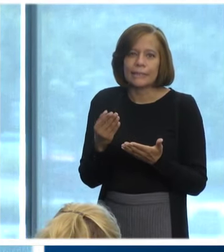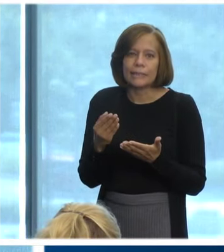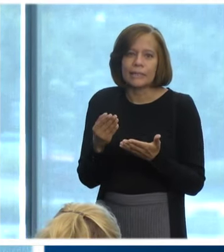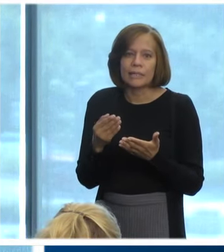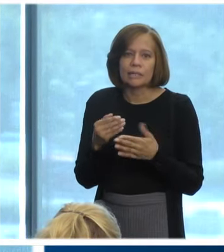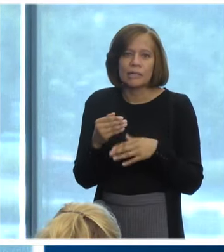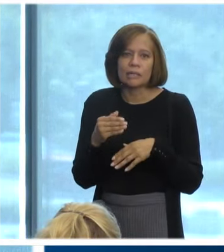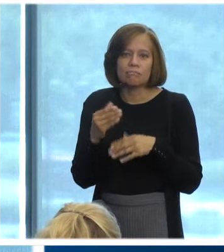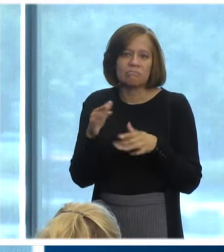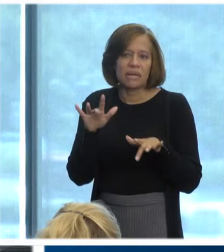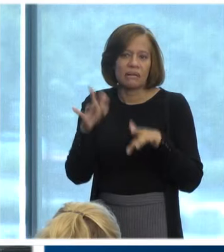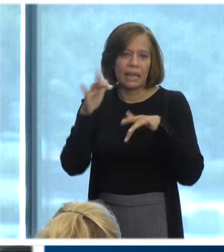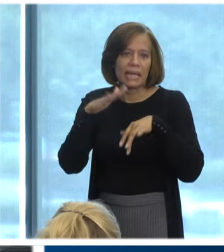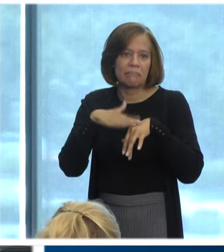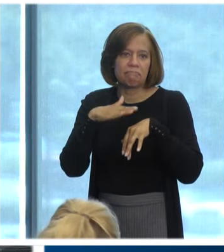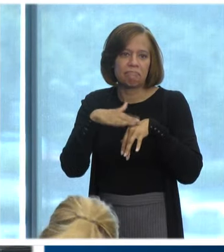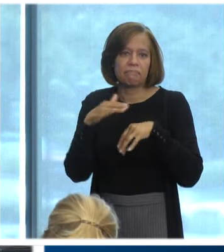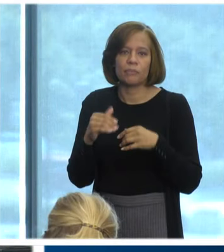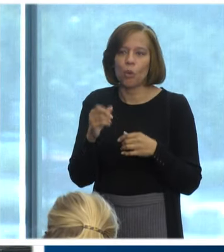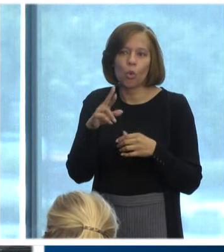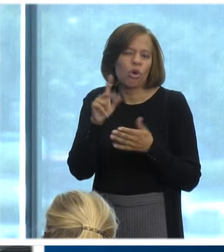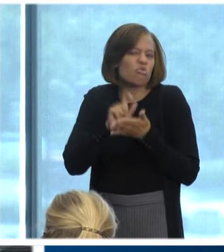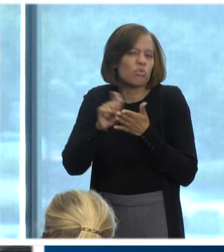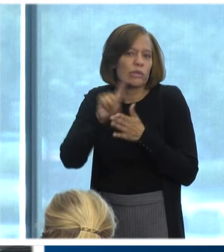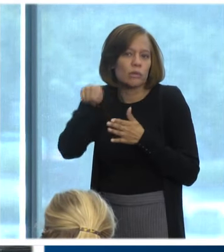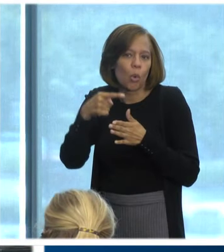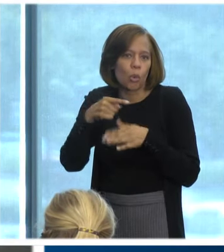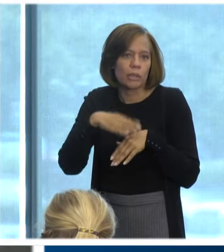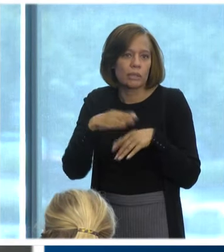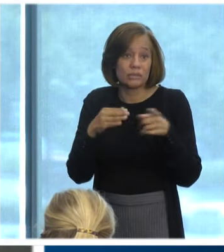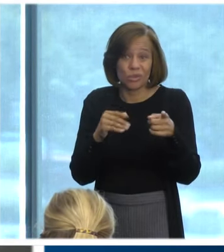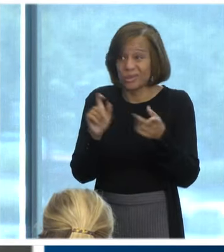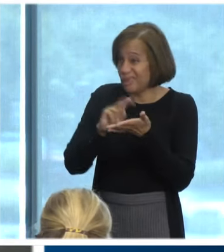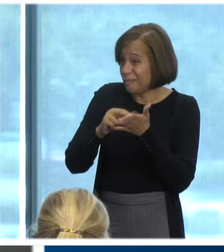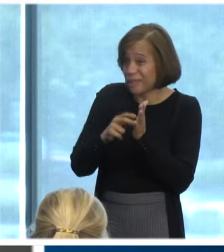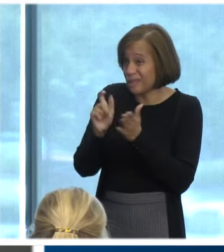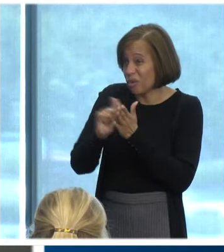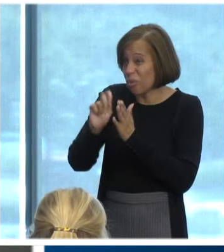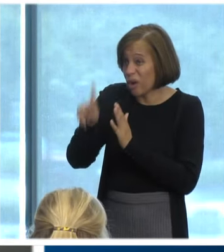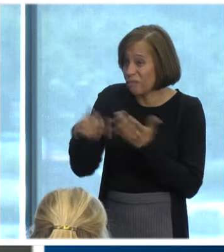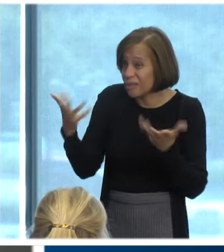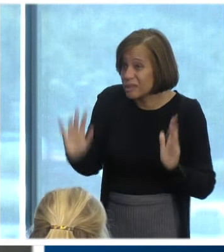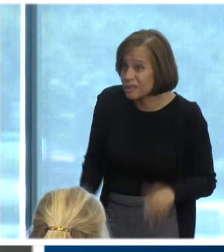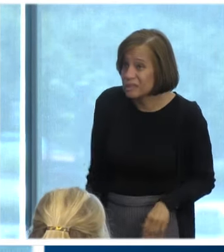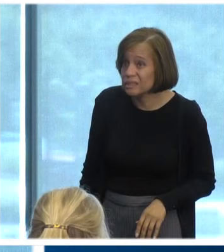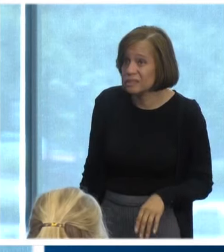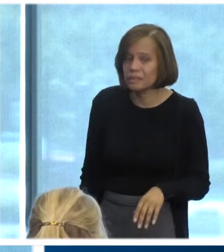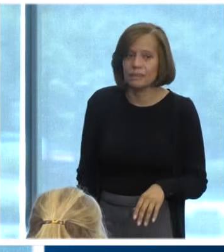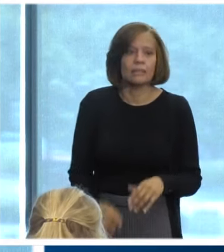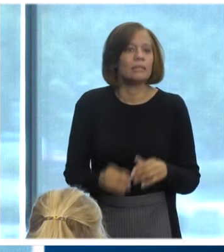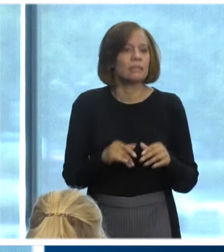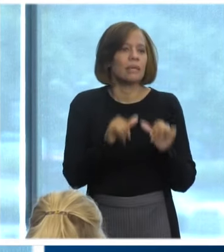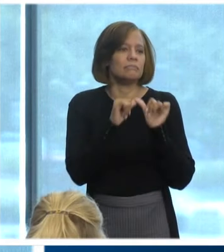reprimand. So what does that entail? Just essentially a write-up? A write-up, which stays in your file for 3